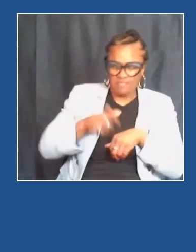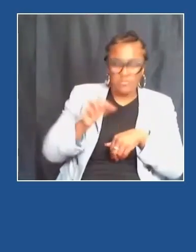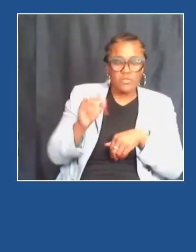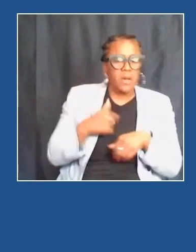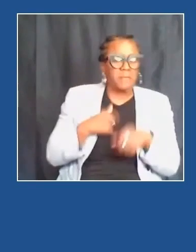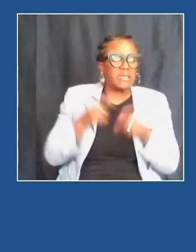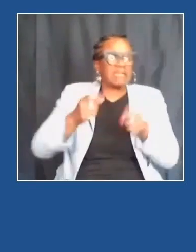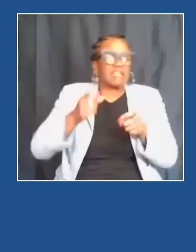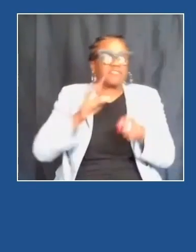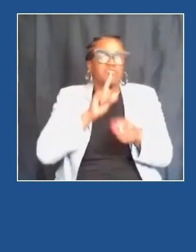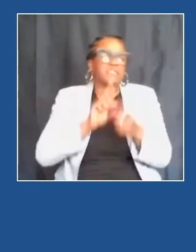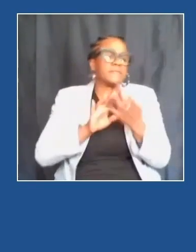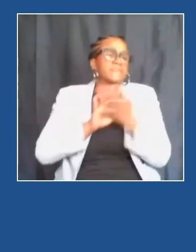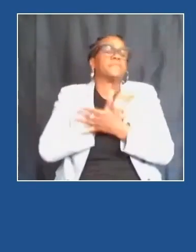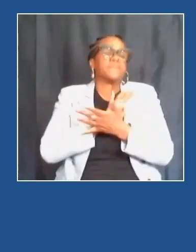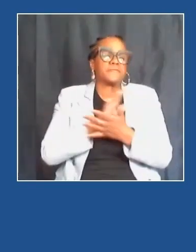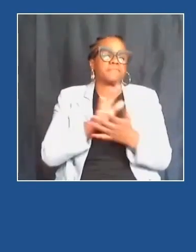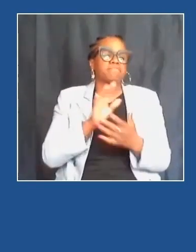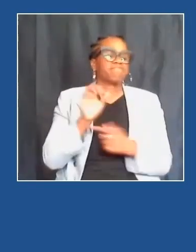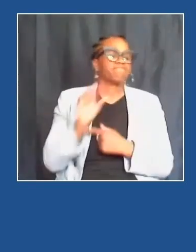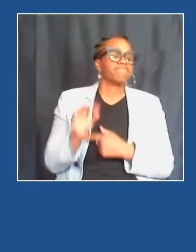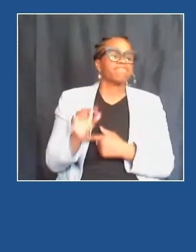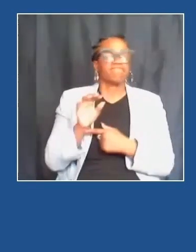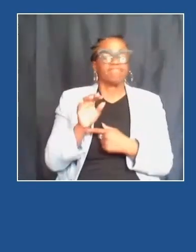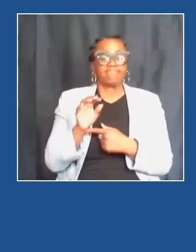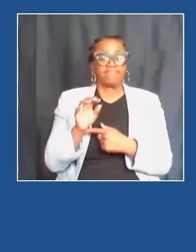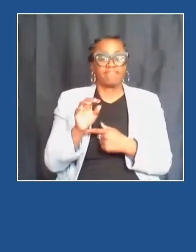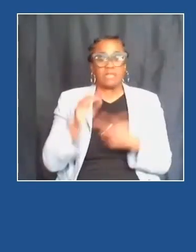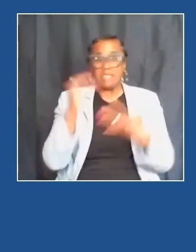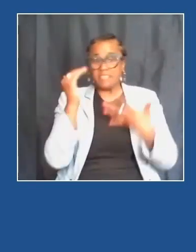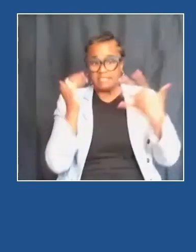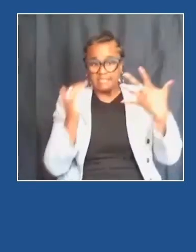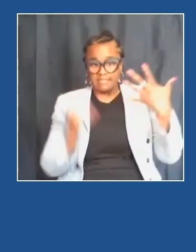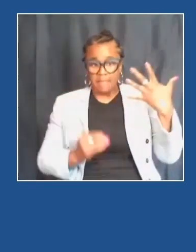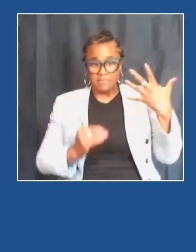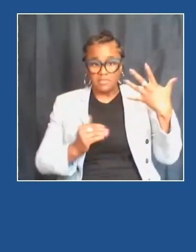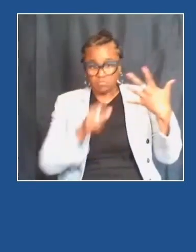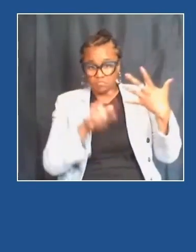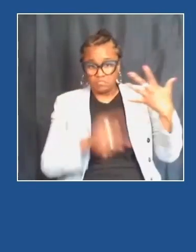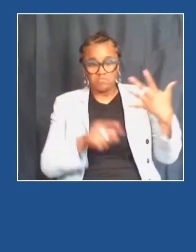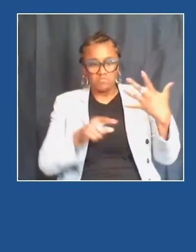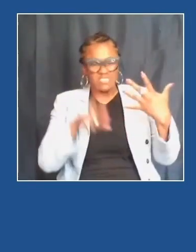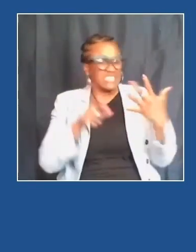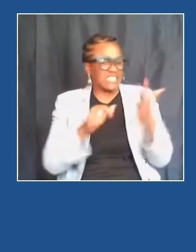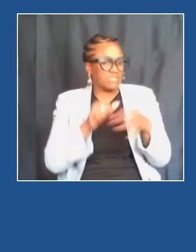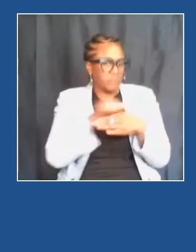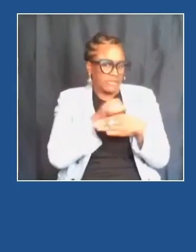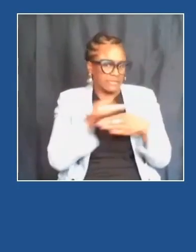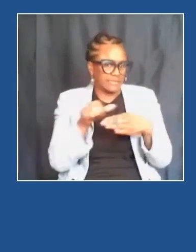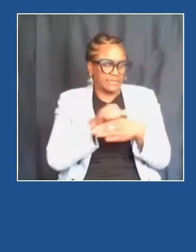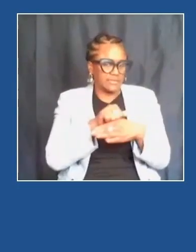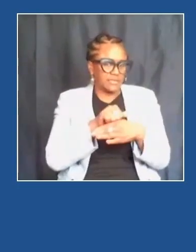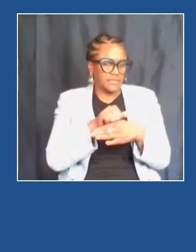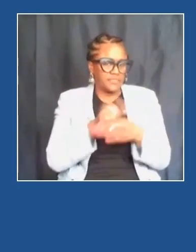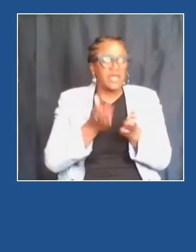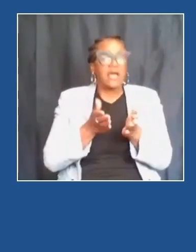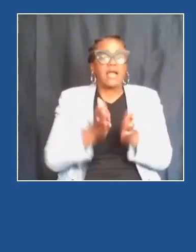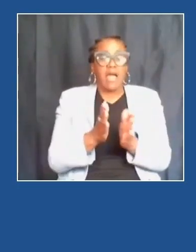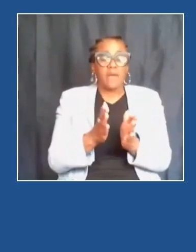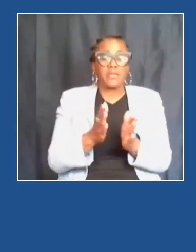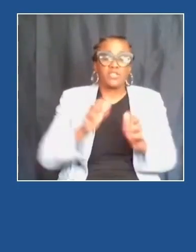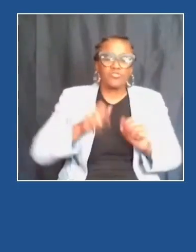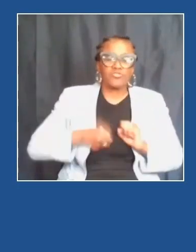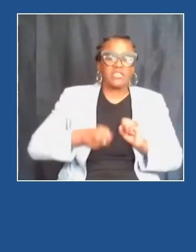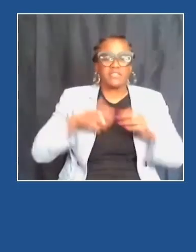it a kind of superficial treatment. The steps are the steps, but they require practice. Now, allowing grief and sadness, you might